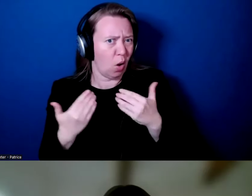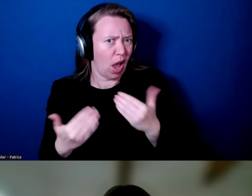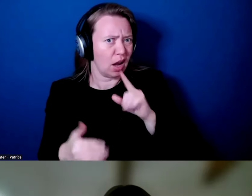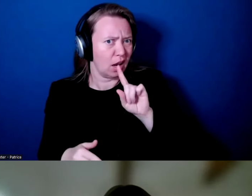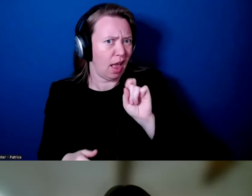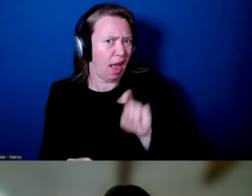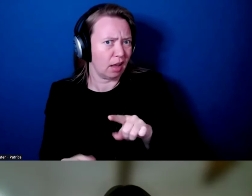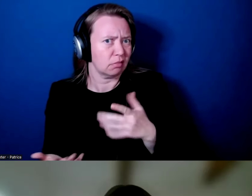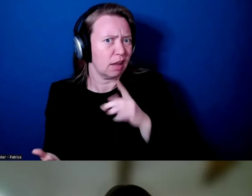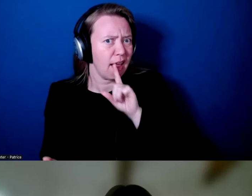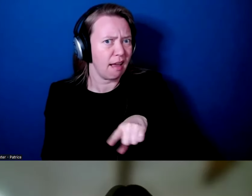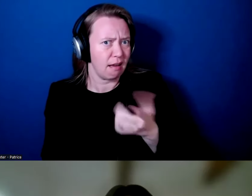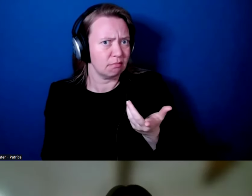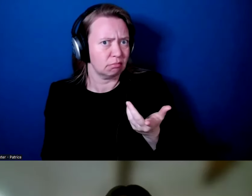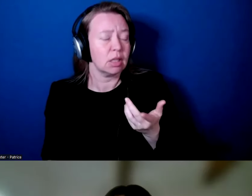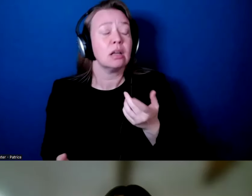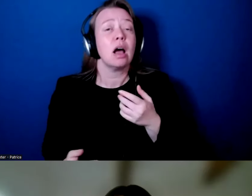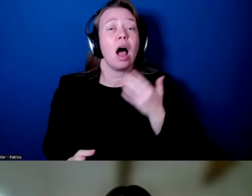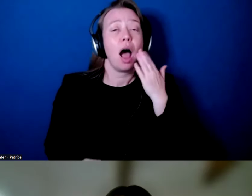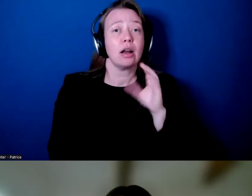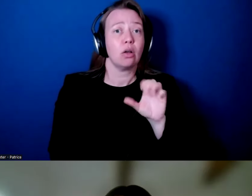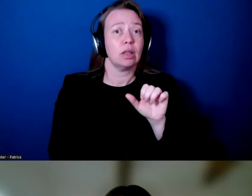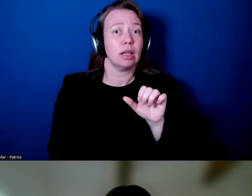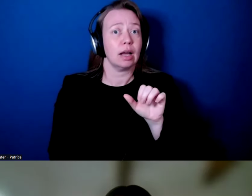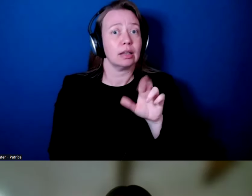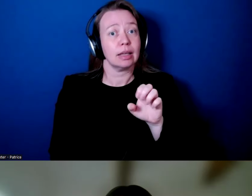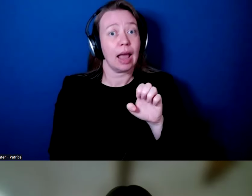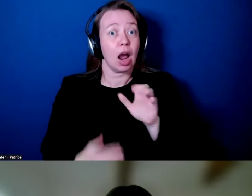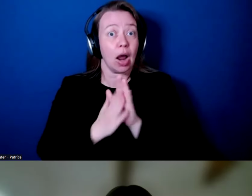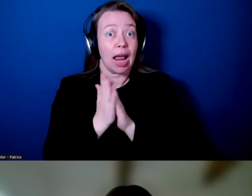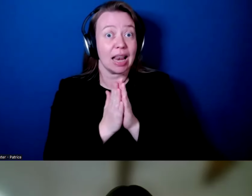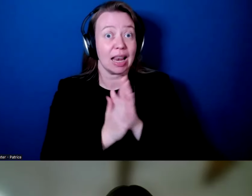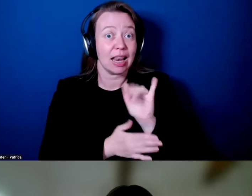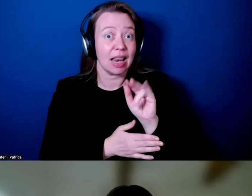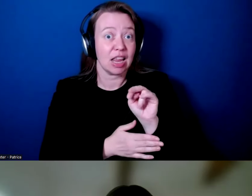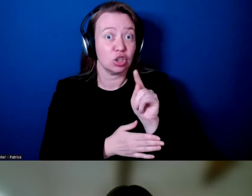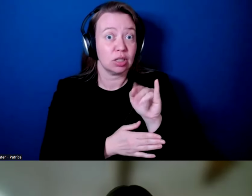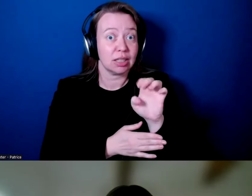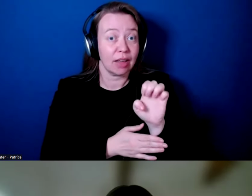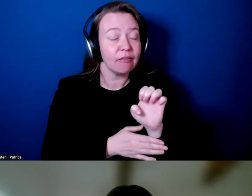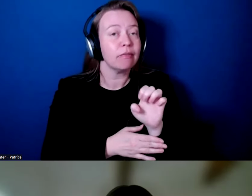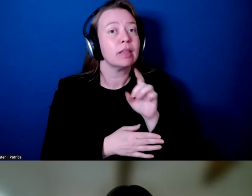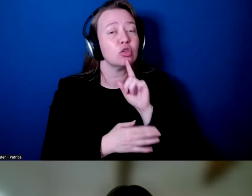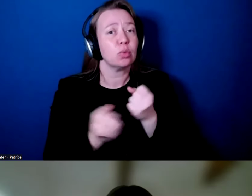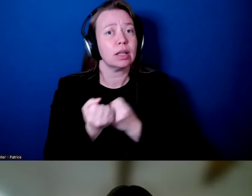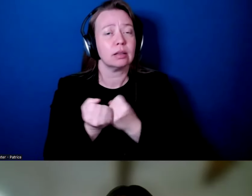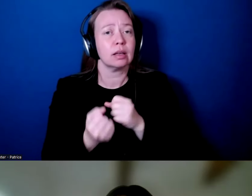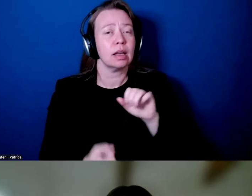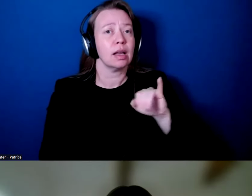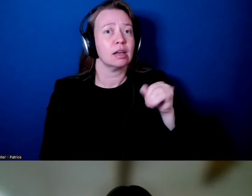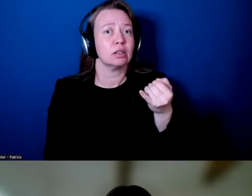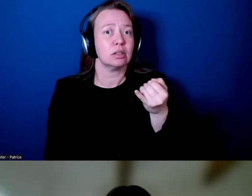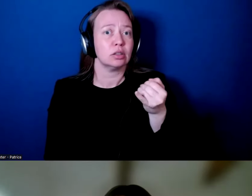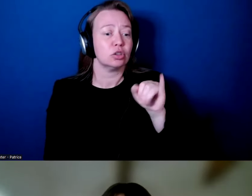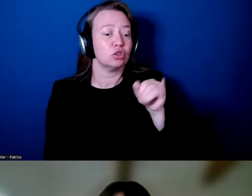in Care initiative that is being supported by the John A. Hartford